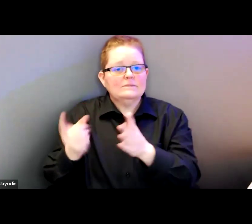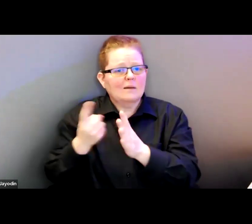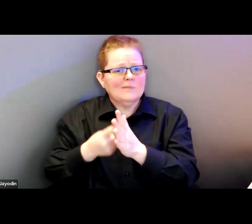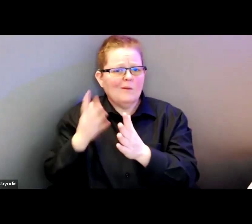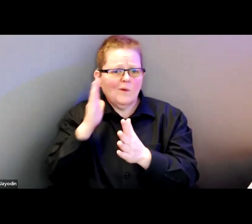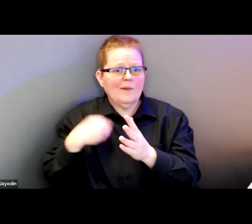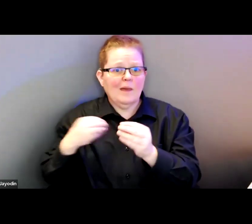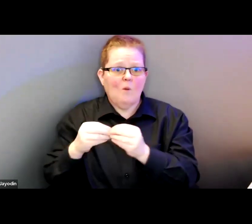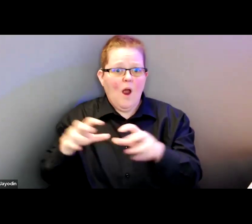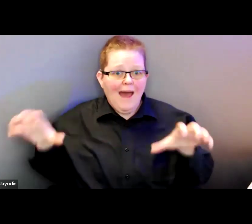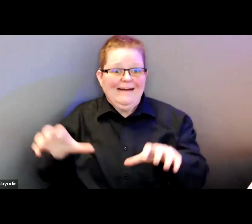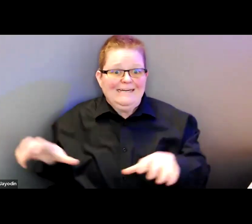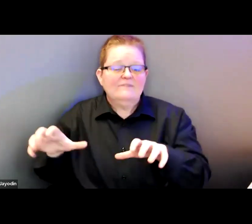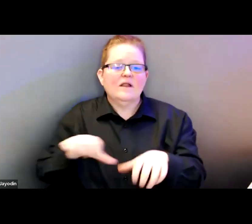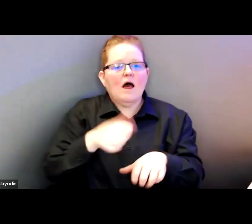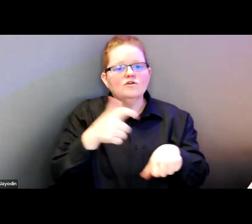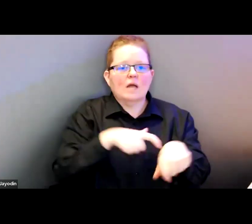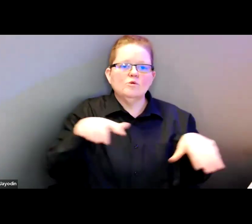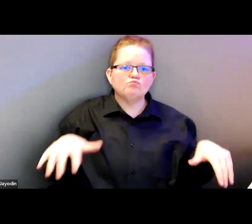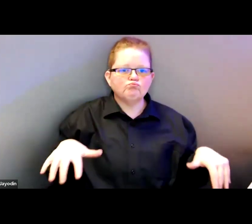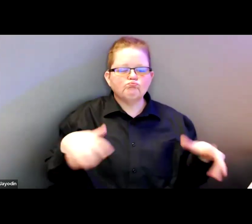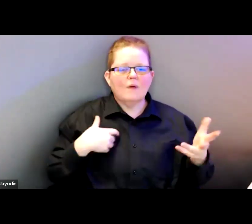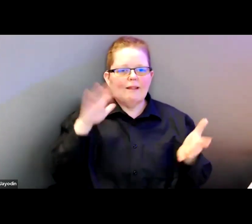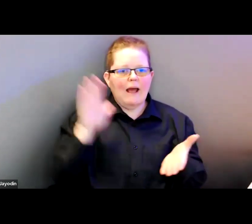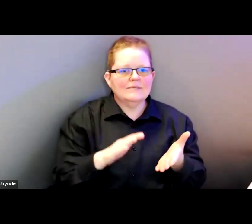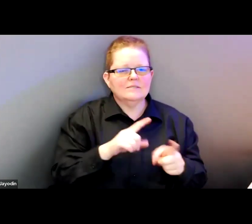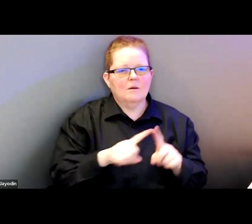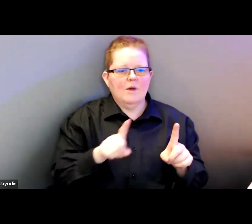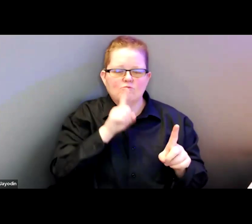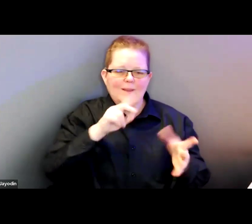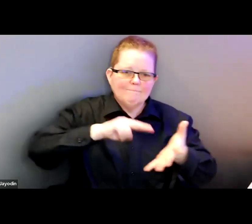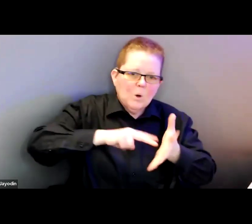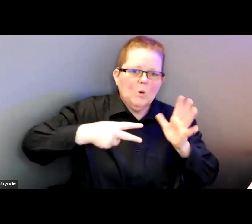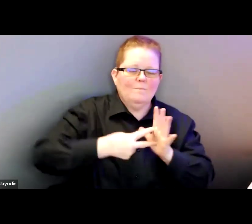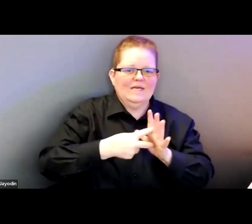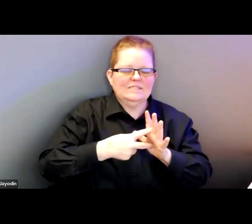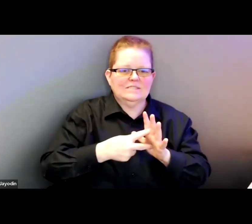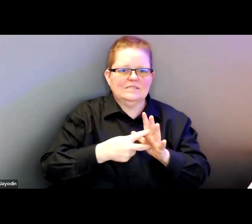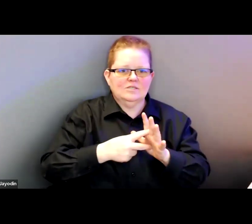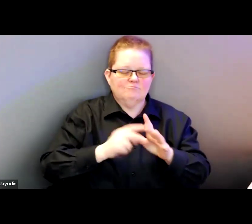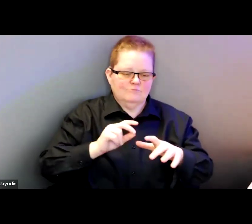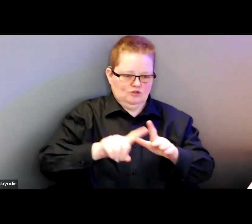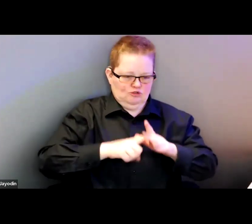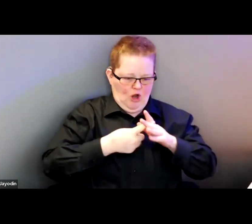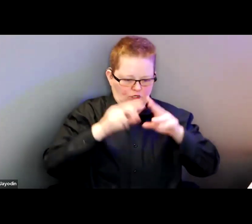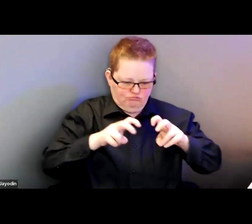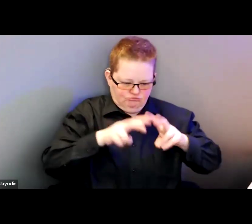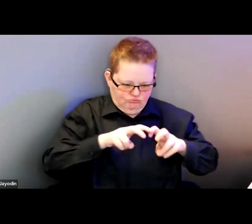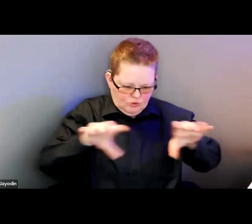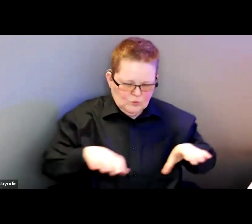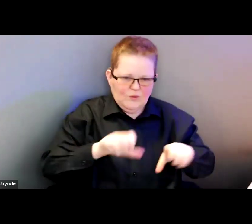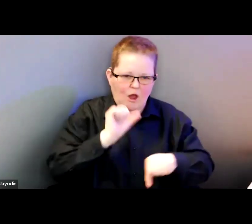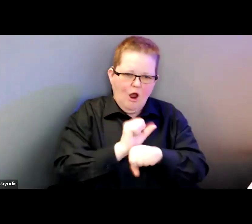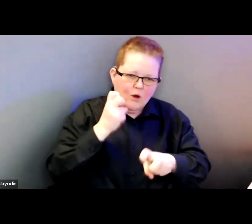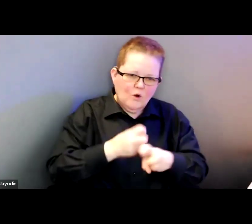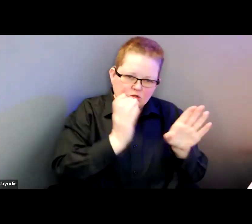and sometimes it will be less active. But its purpose is to tee up and do a lot of the hard work so that they can then be presented to the full committee for